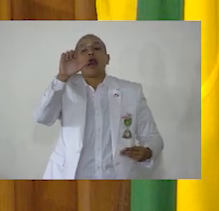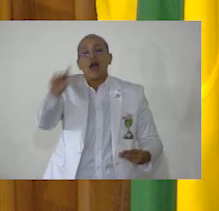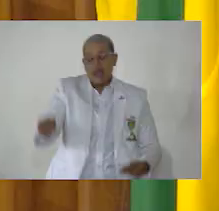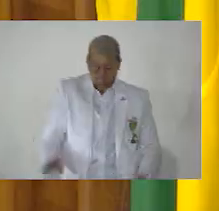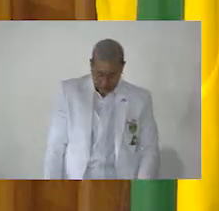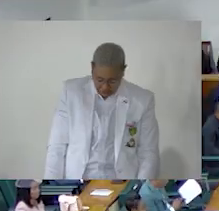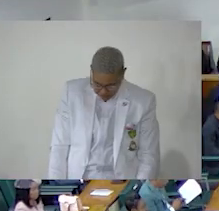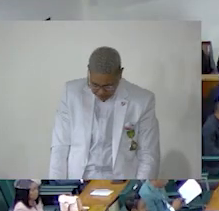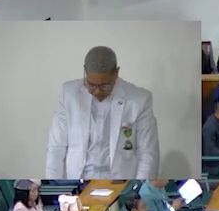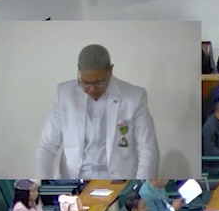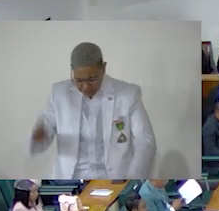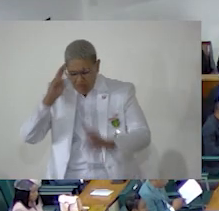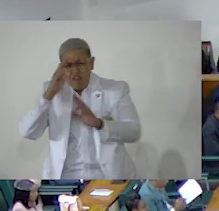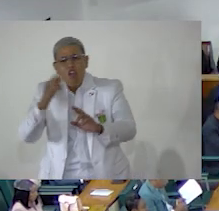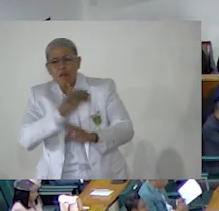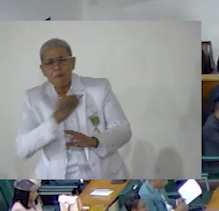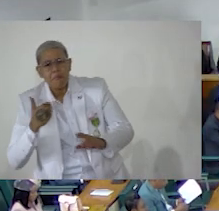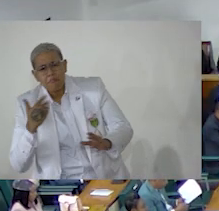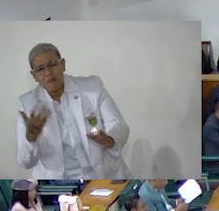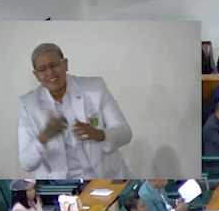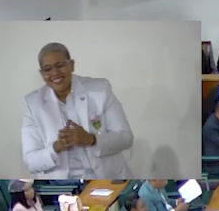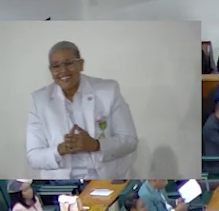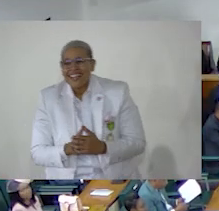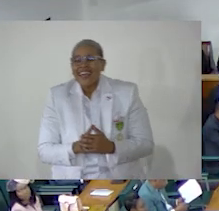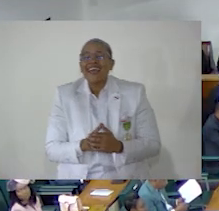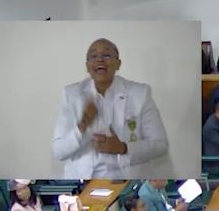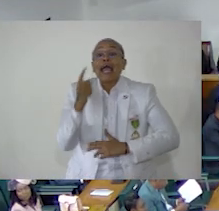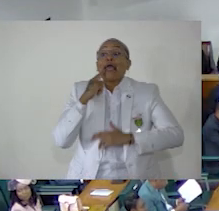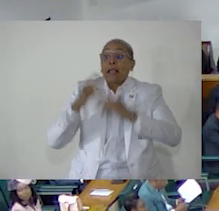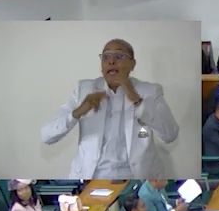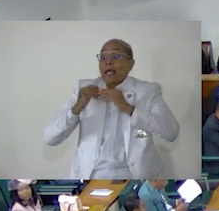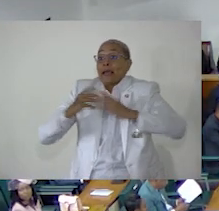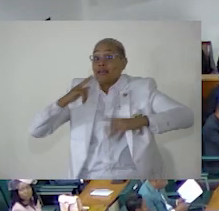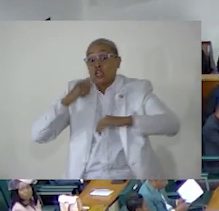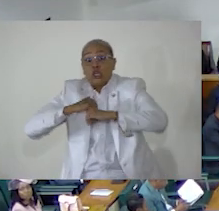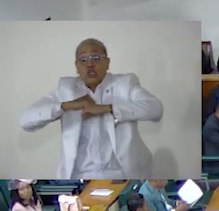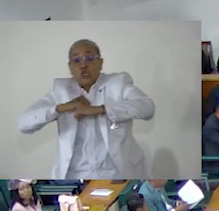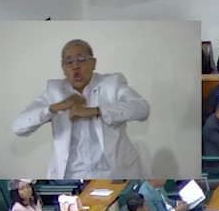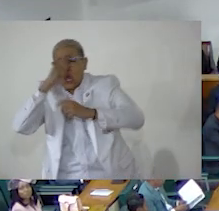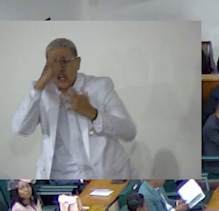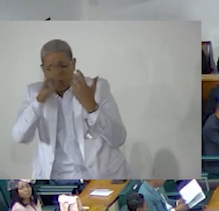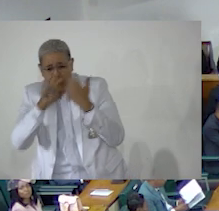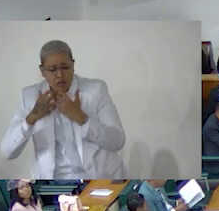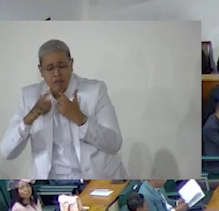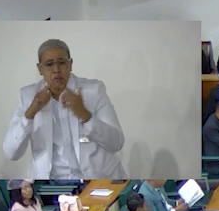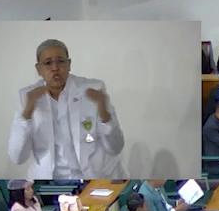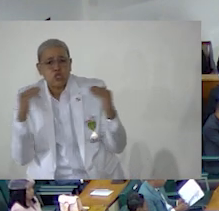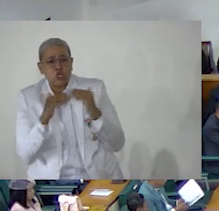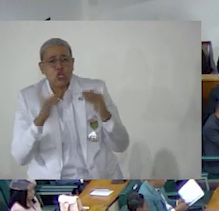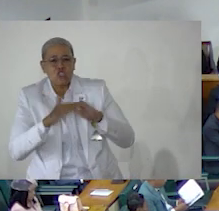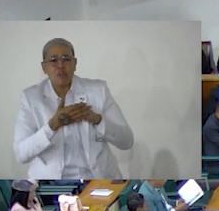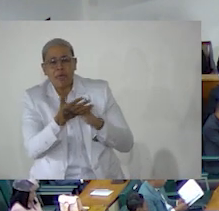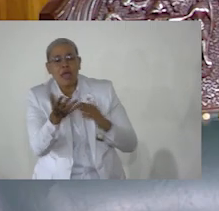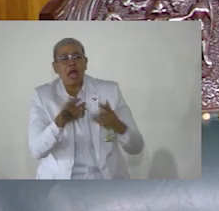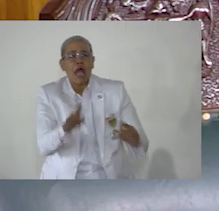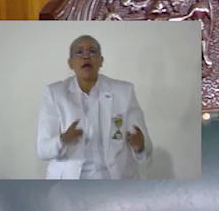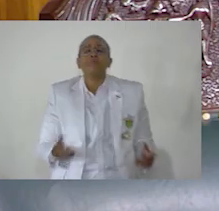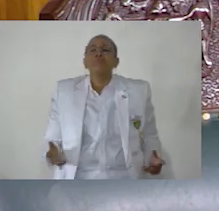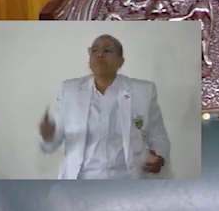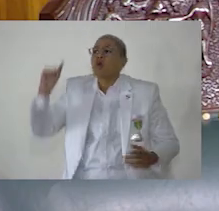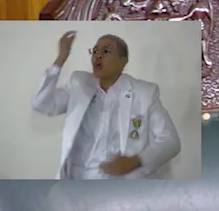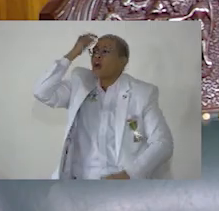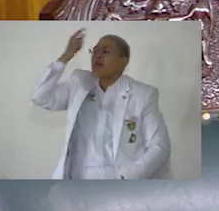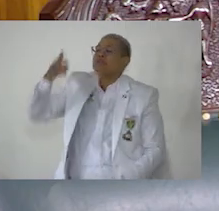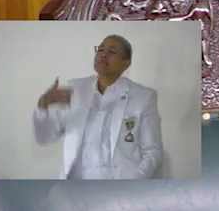was announced by the Governor General yesterday. In building a secure, cohesive, and just Jamaica,